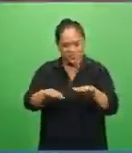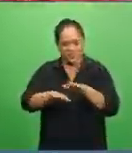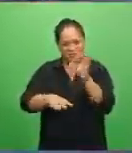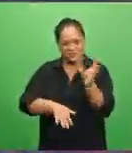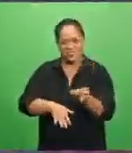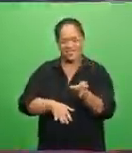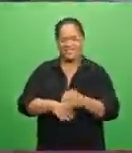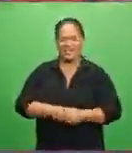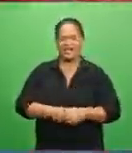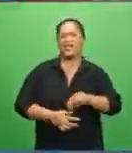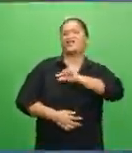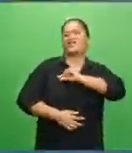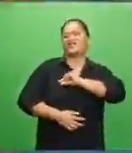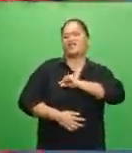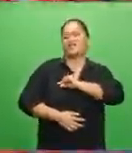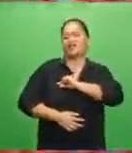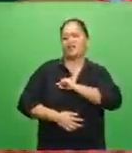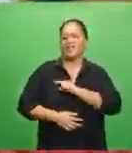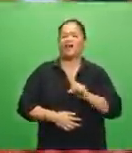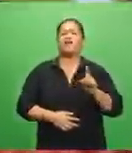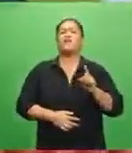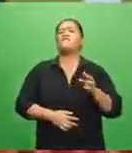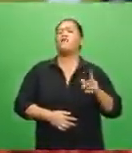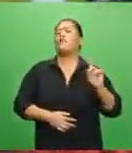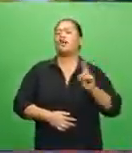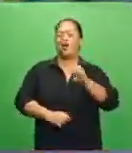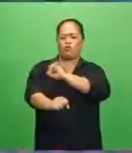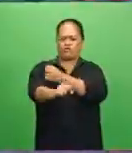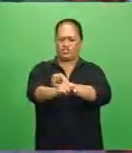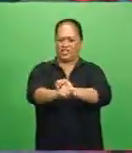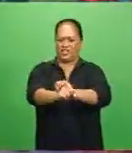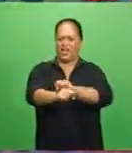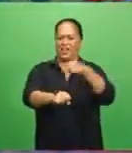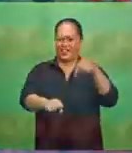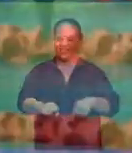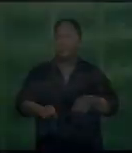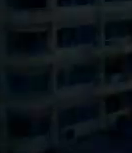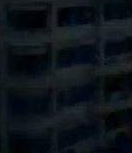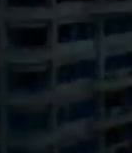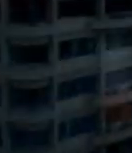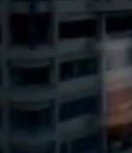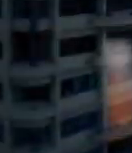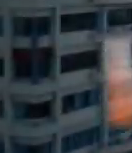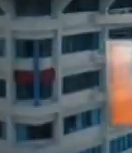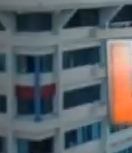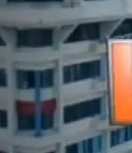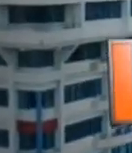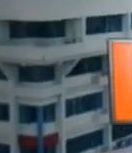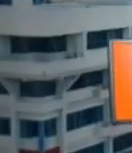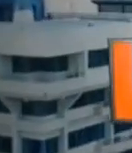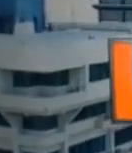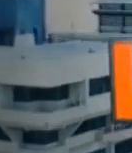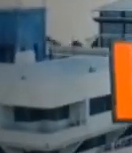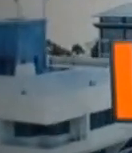in Fiji this year. Karlaini Tavi, FBC Sports.